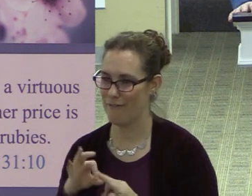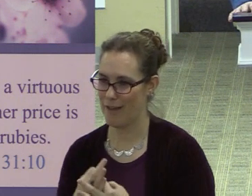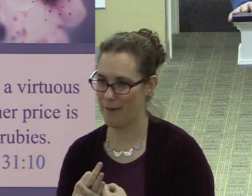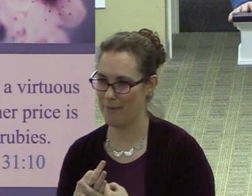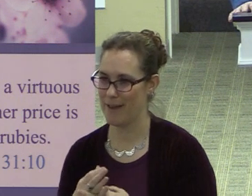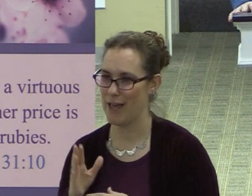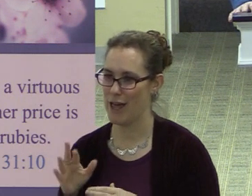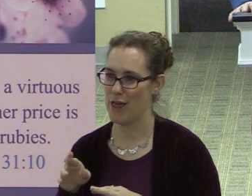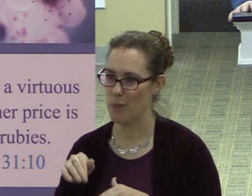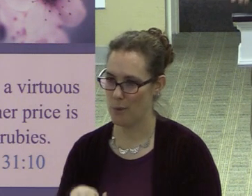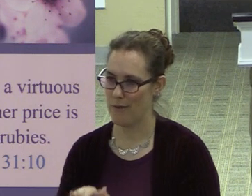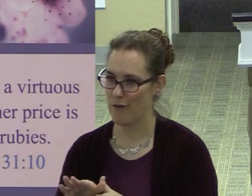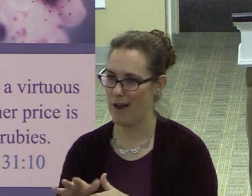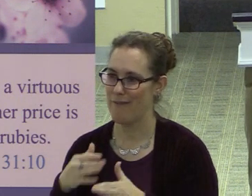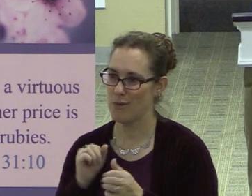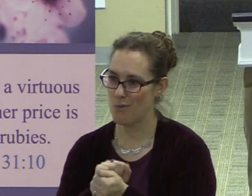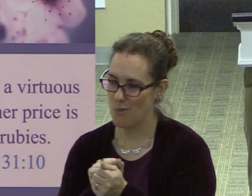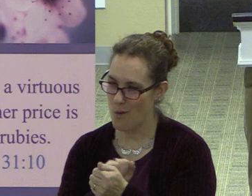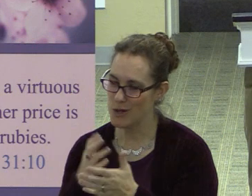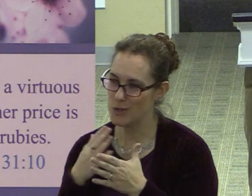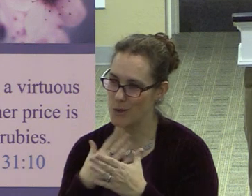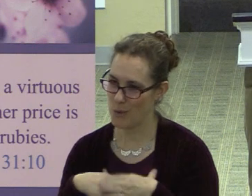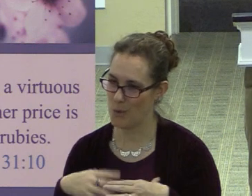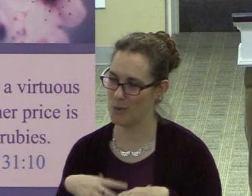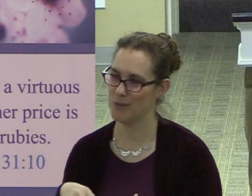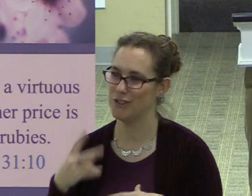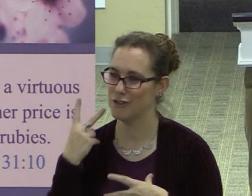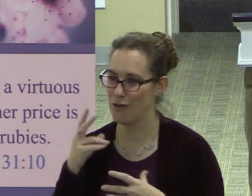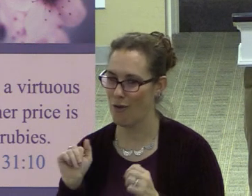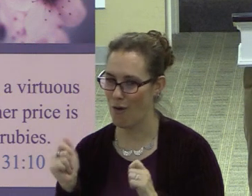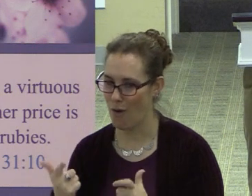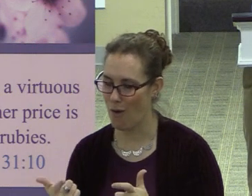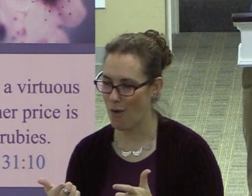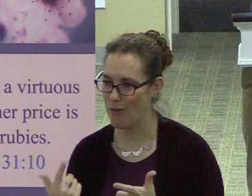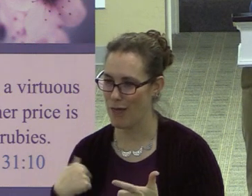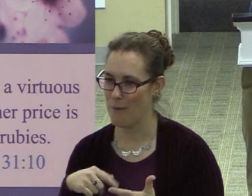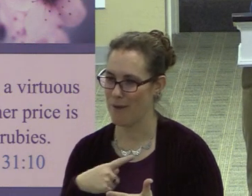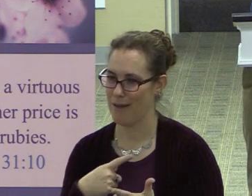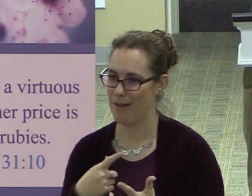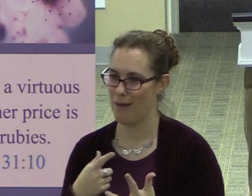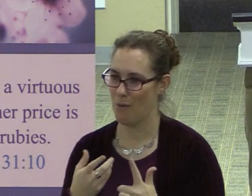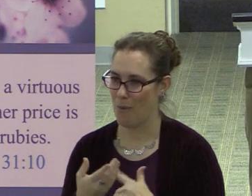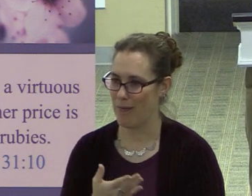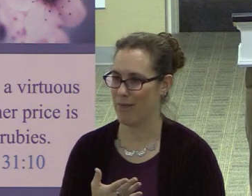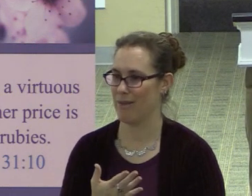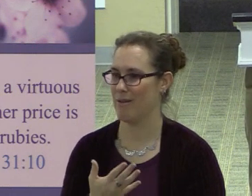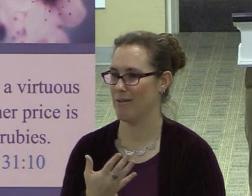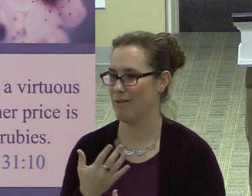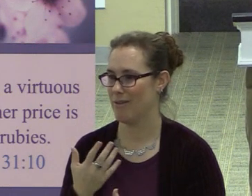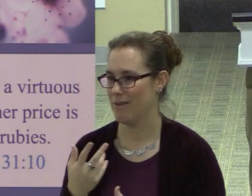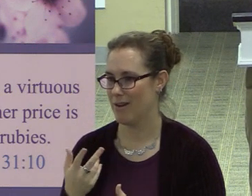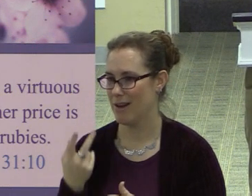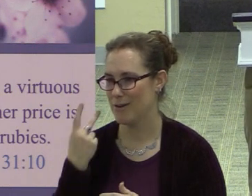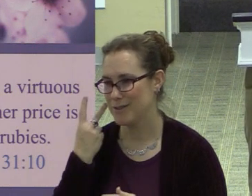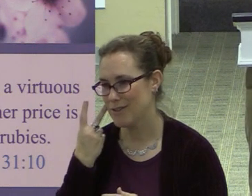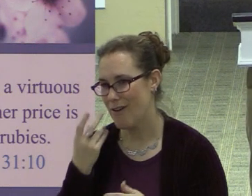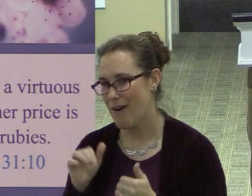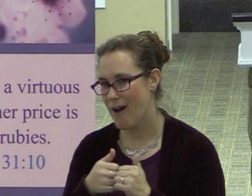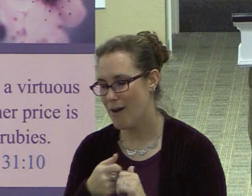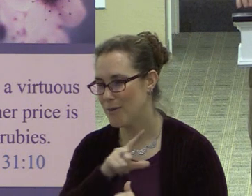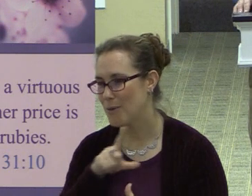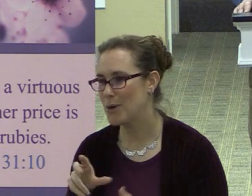clothes. She saw all that we went through. And you know what? I saw how the Lord used